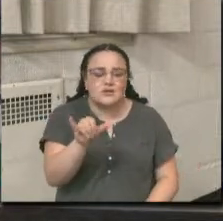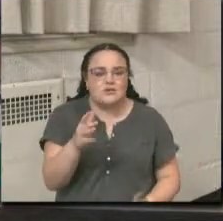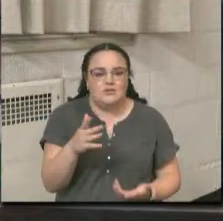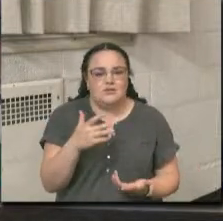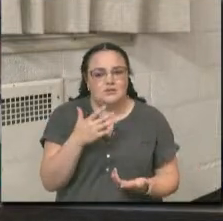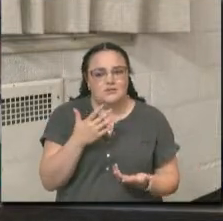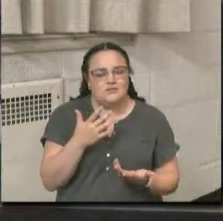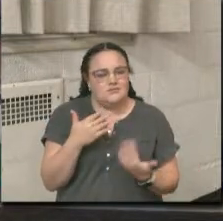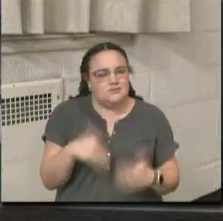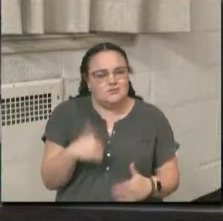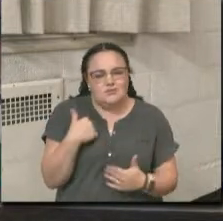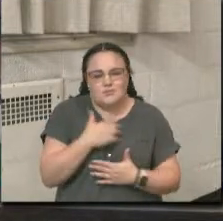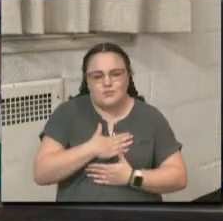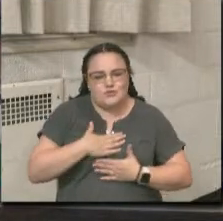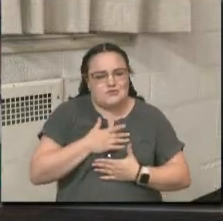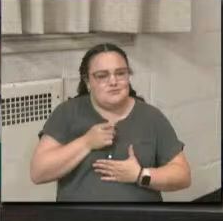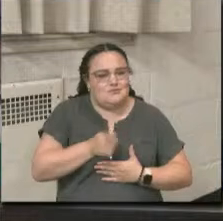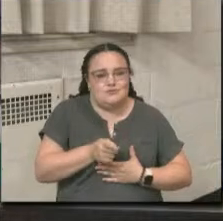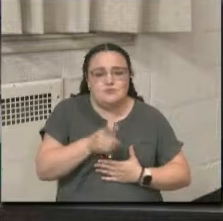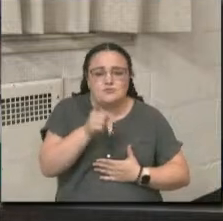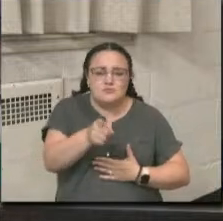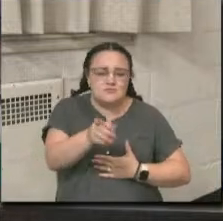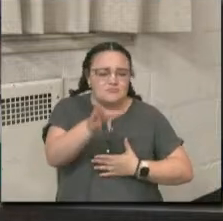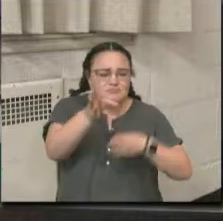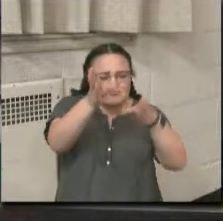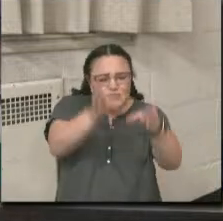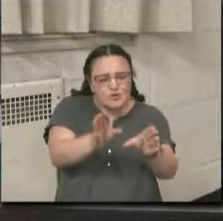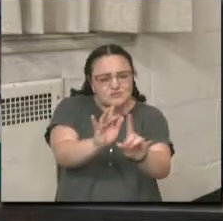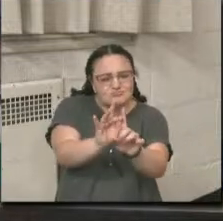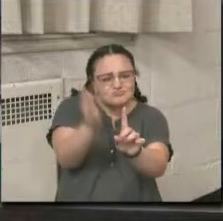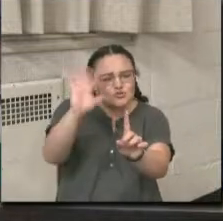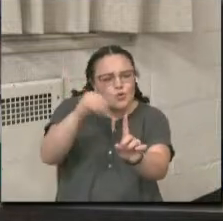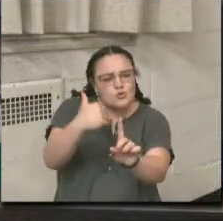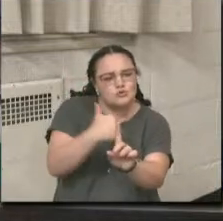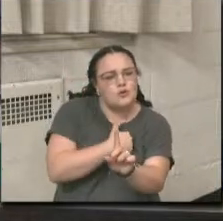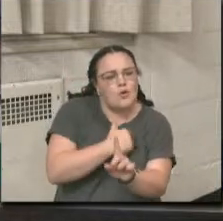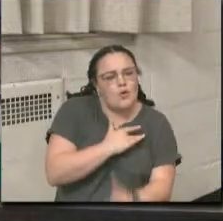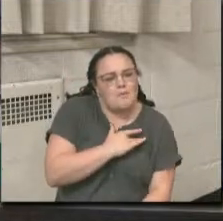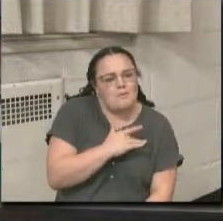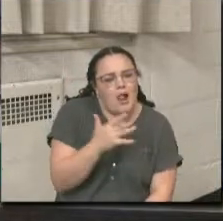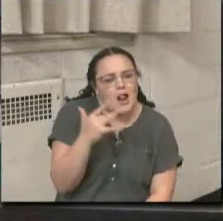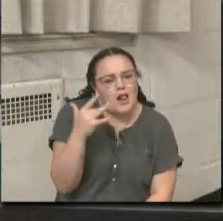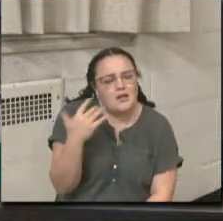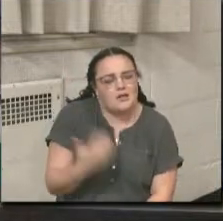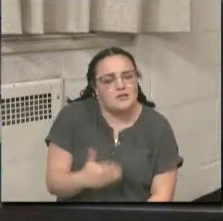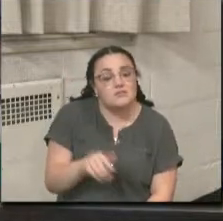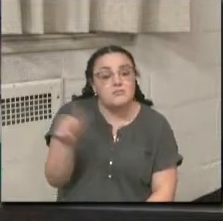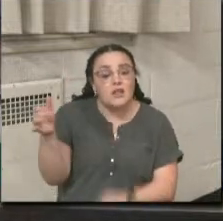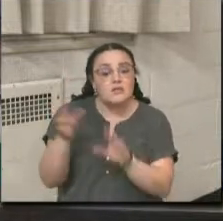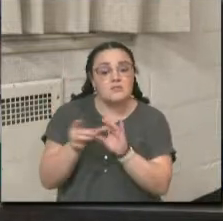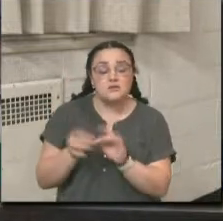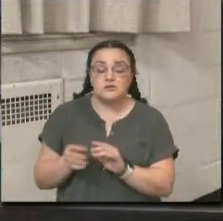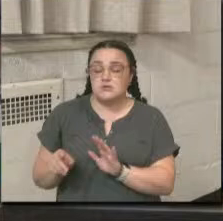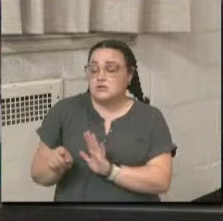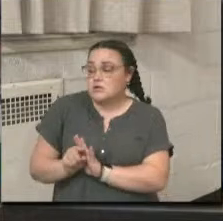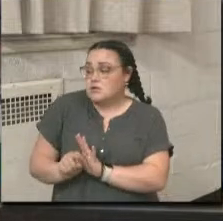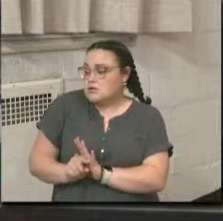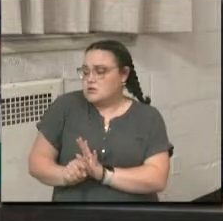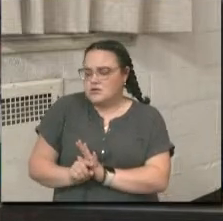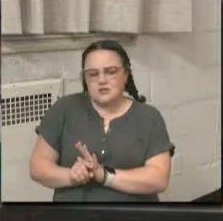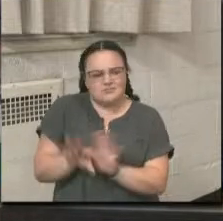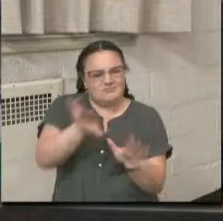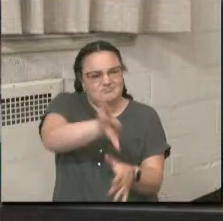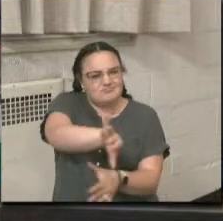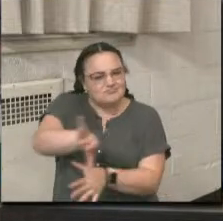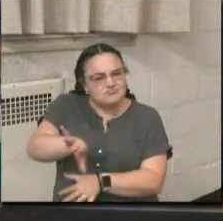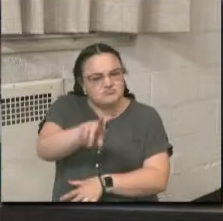of them. You are a beautiful person, a beautiful soul. And despite what others say, you have truly